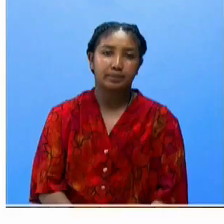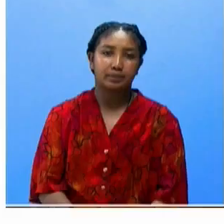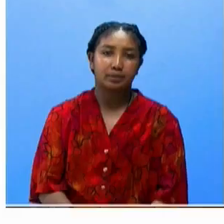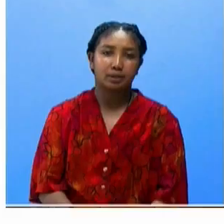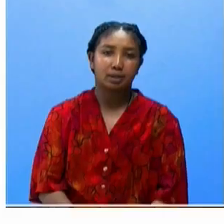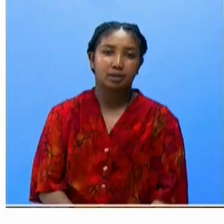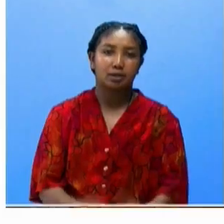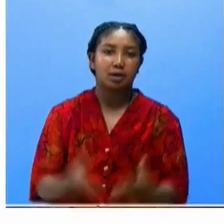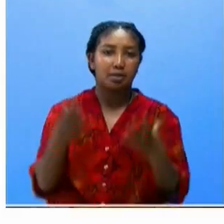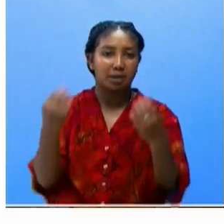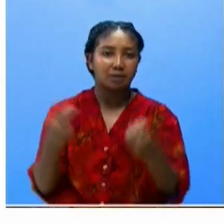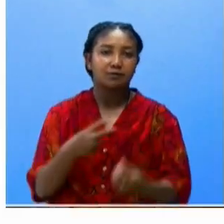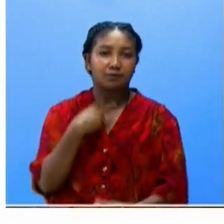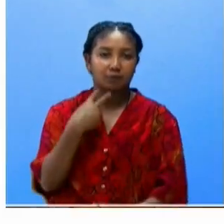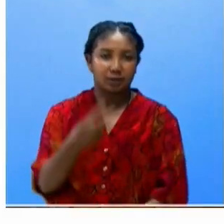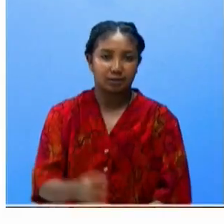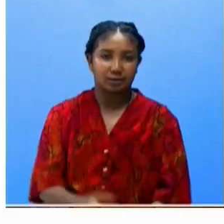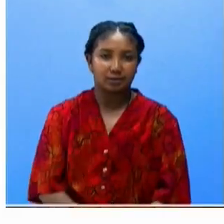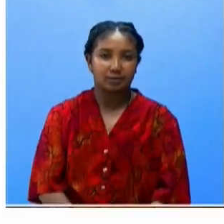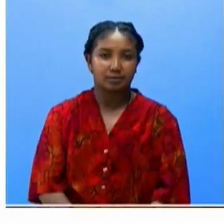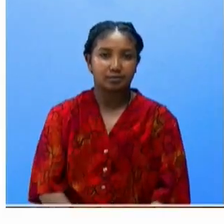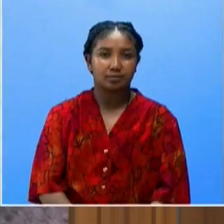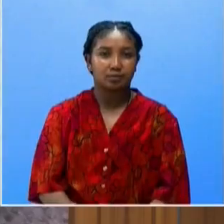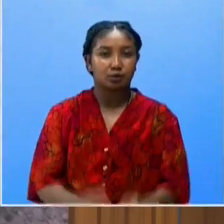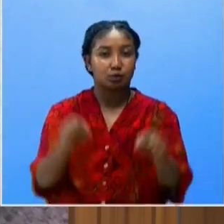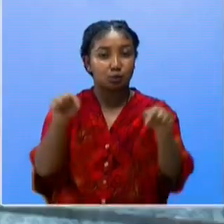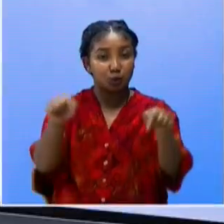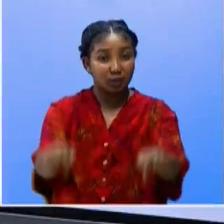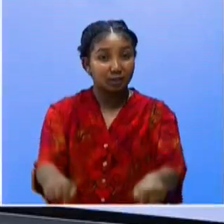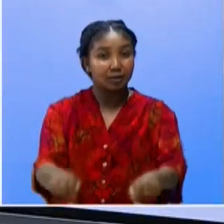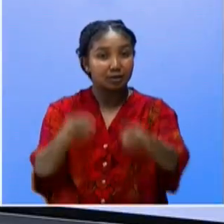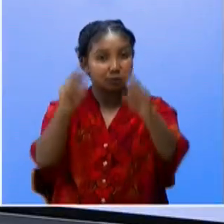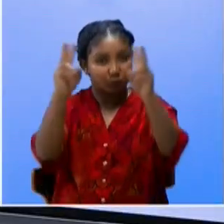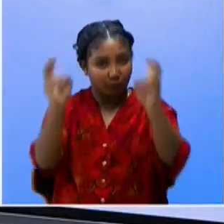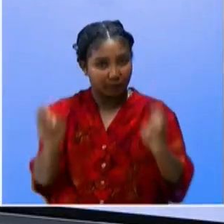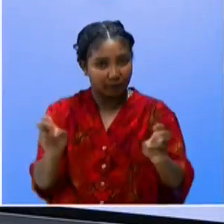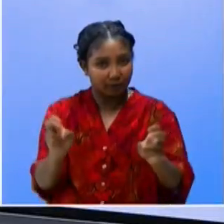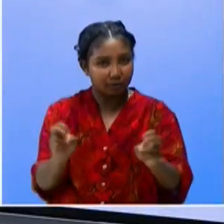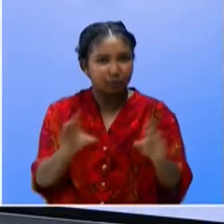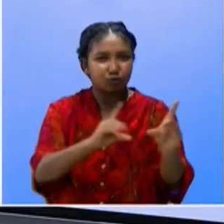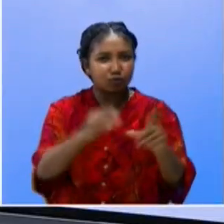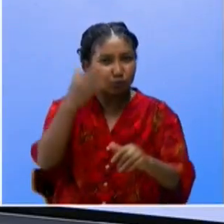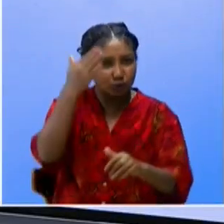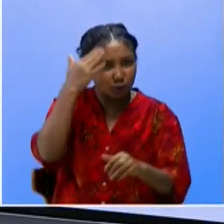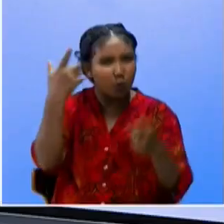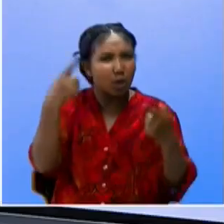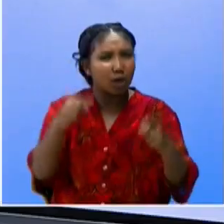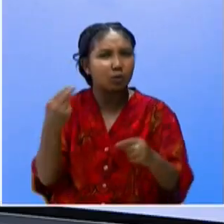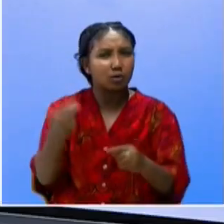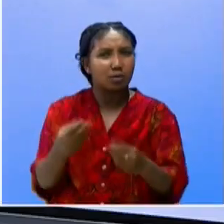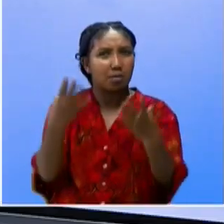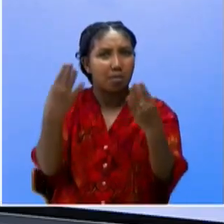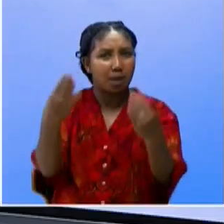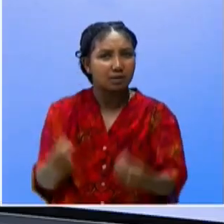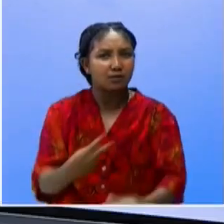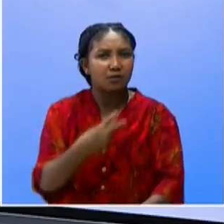voice. Here is about our today's topic. Do we know when do we use passive